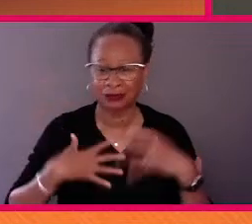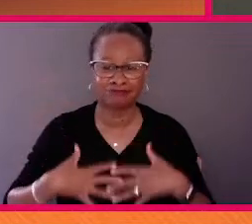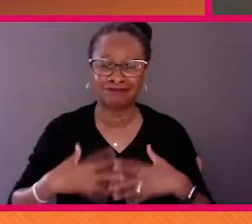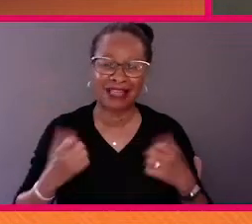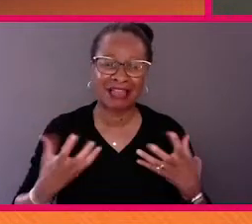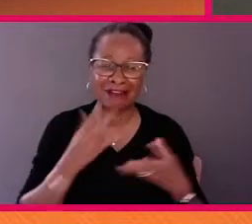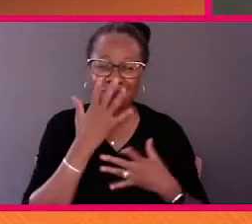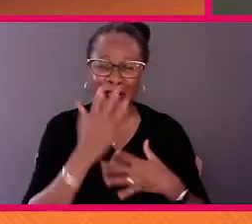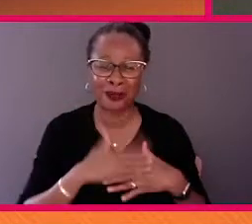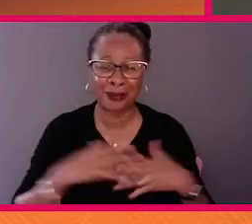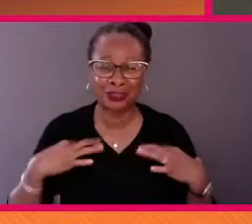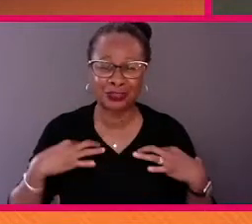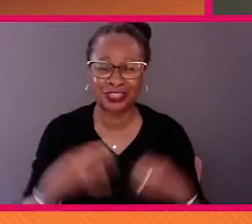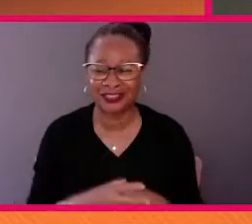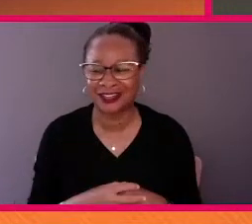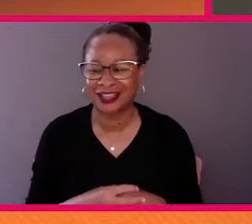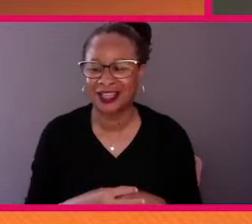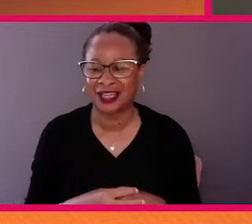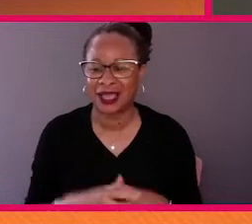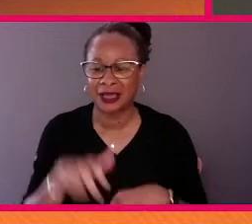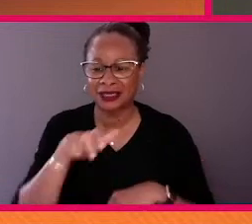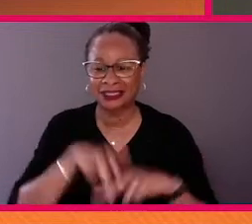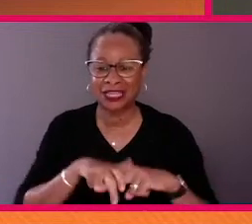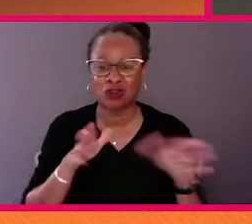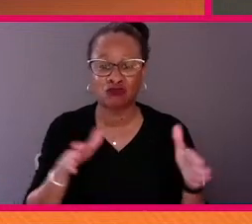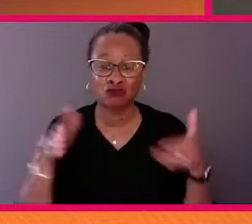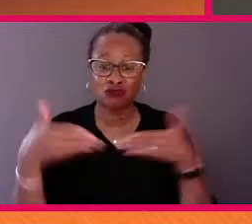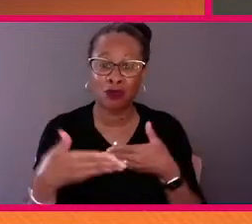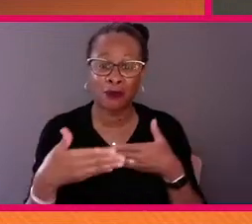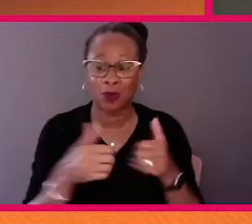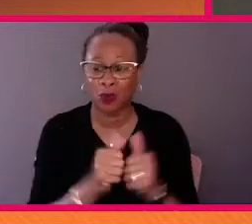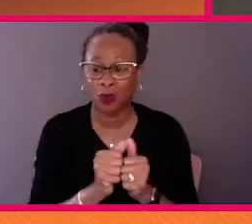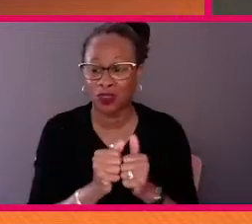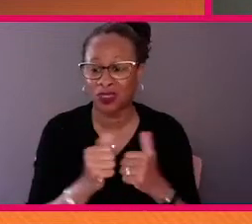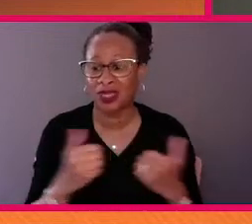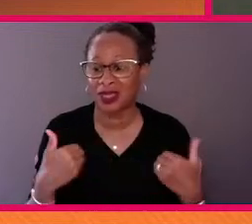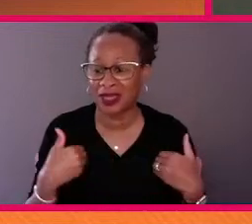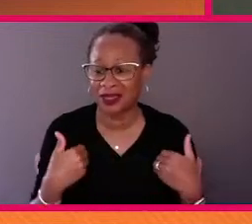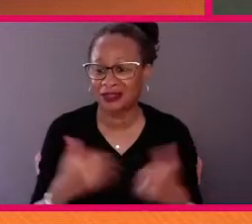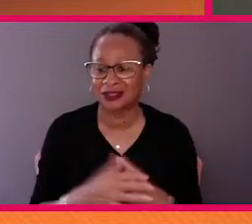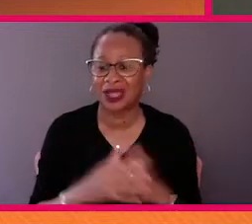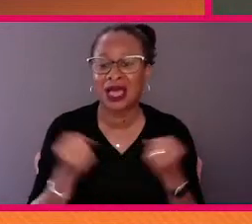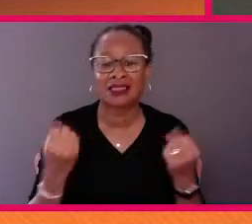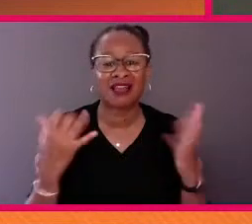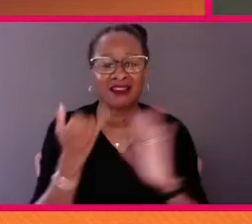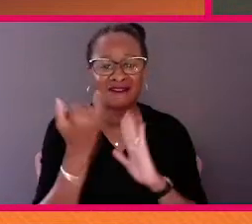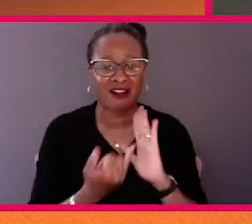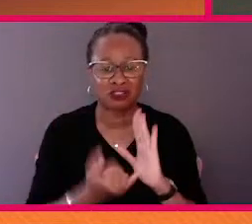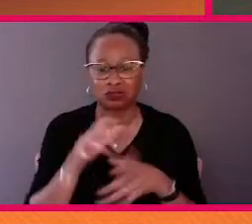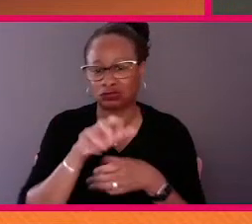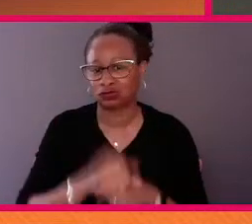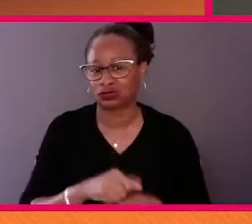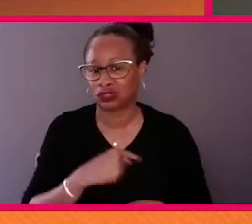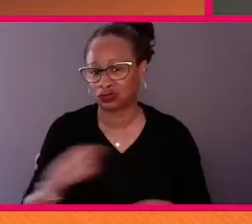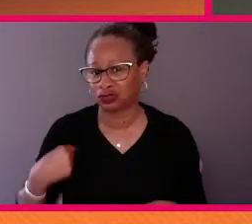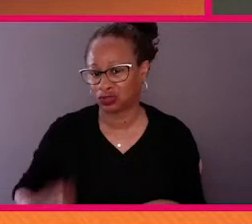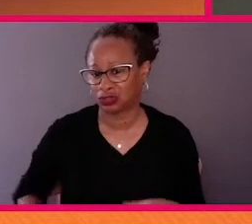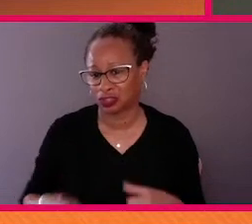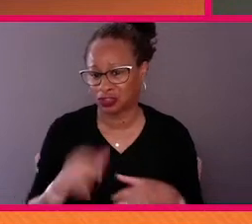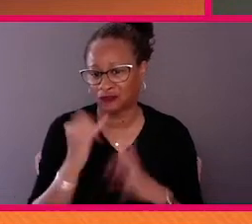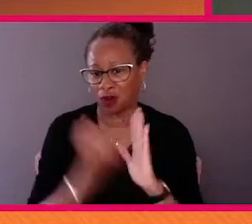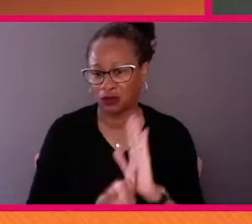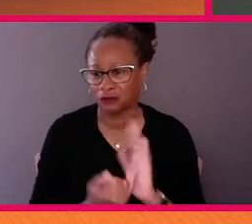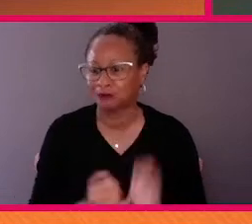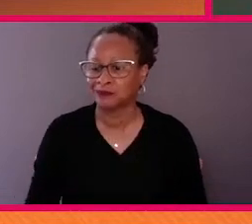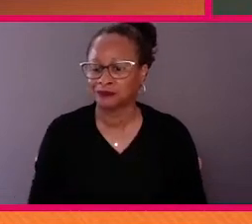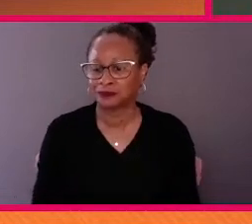shirt. And I'm sitting in a room that has lots of artwork on the wall.